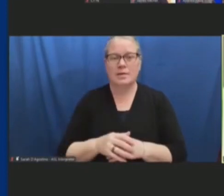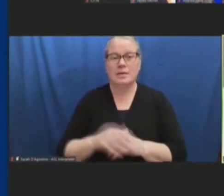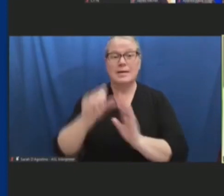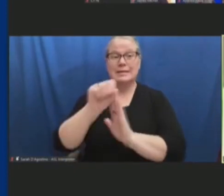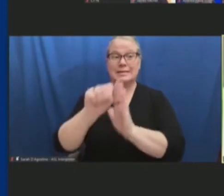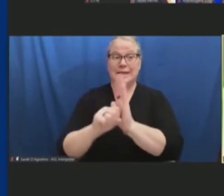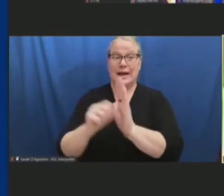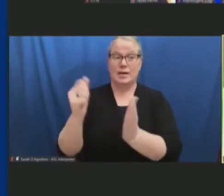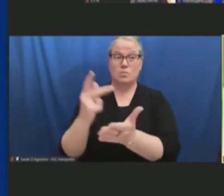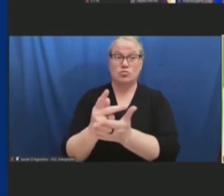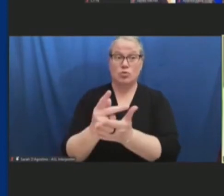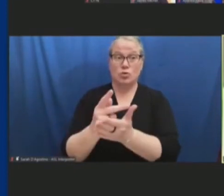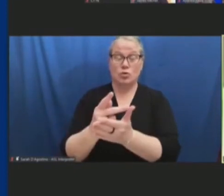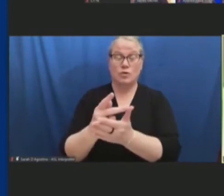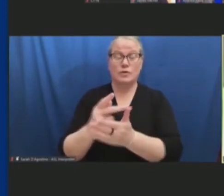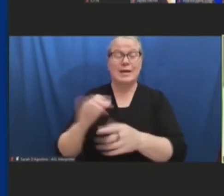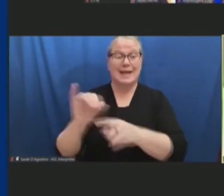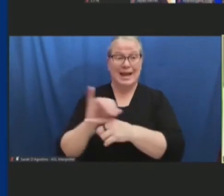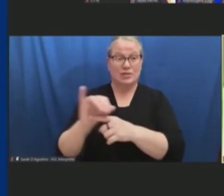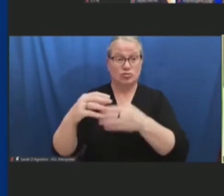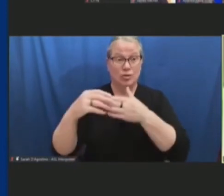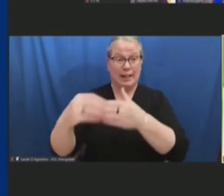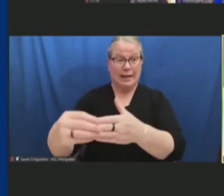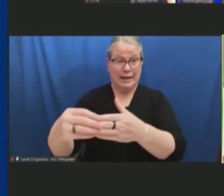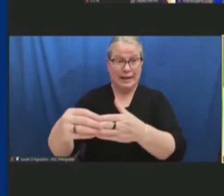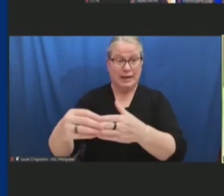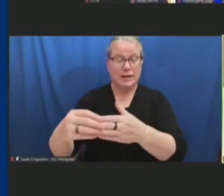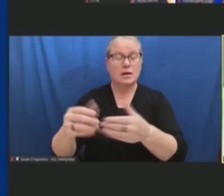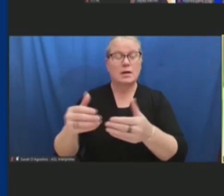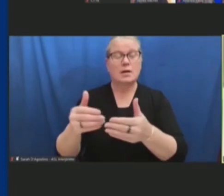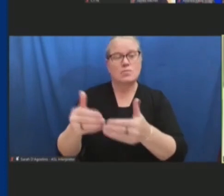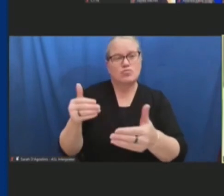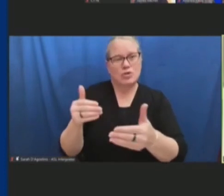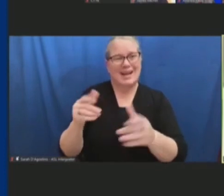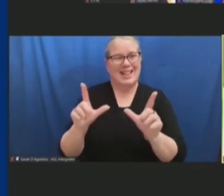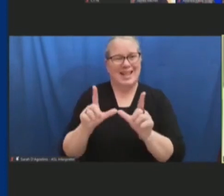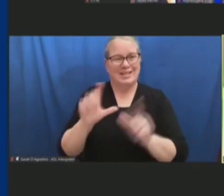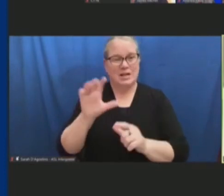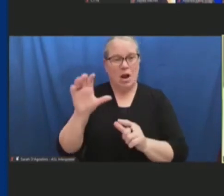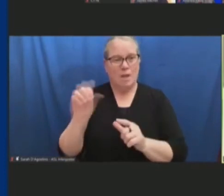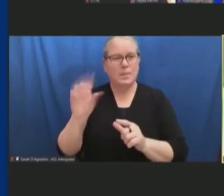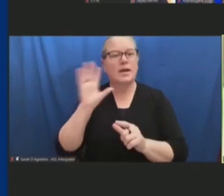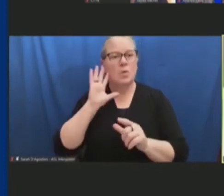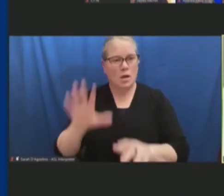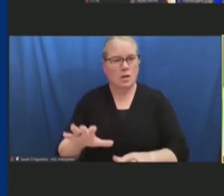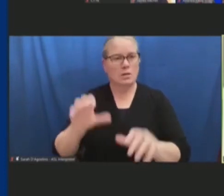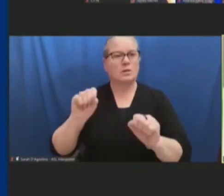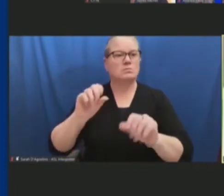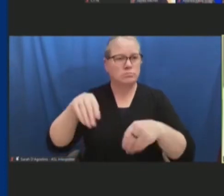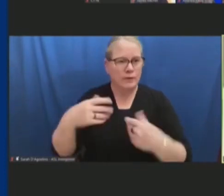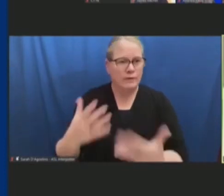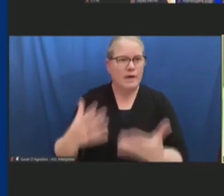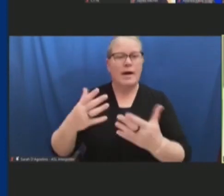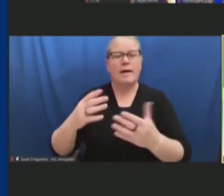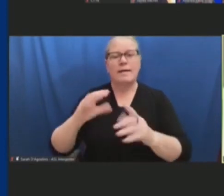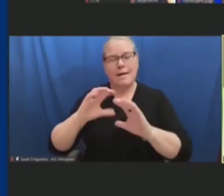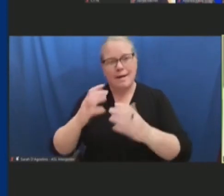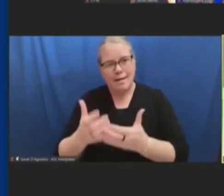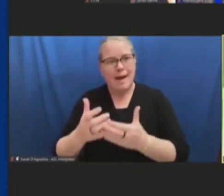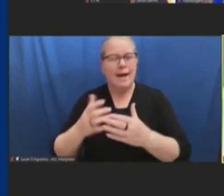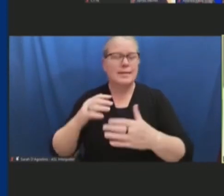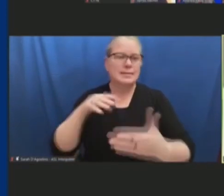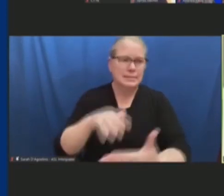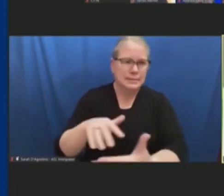state-approved, industry-leading pre-licensing company, and they'll provide all the necessary class materials, study resources